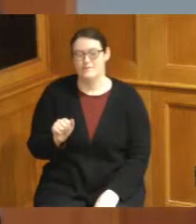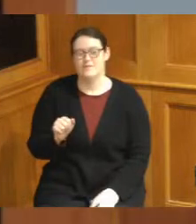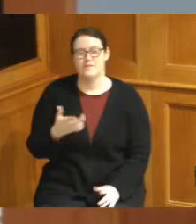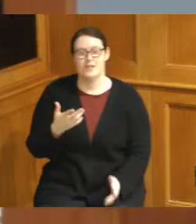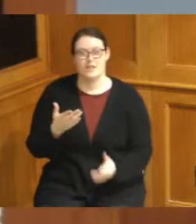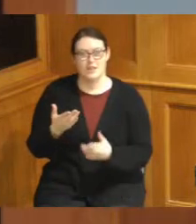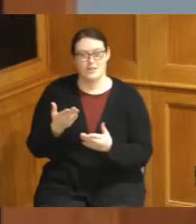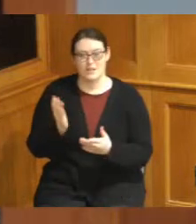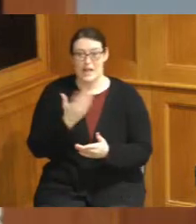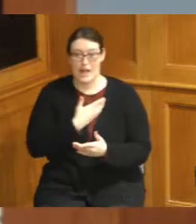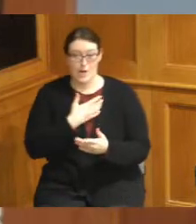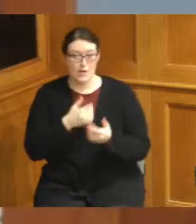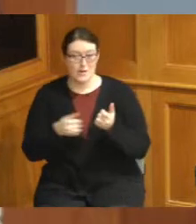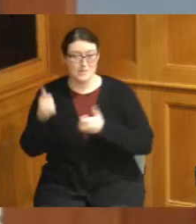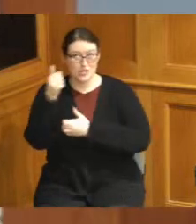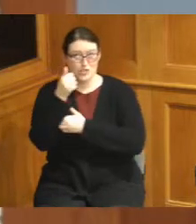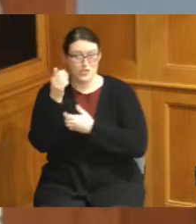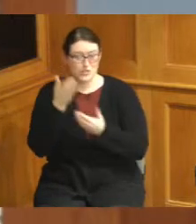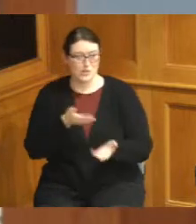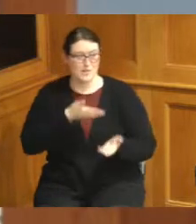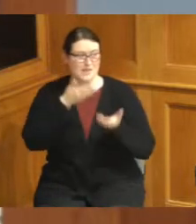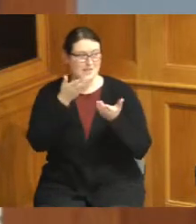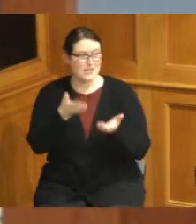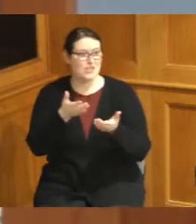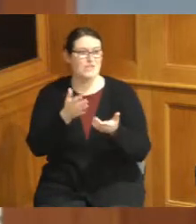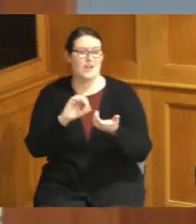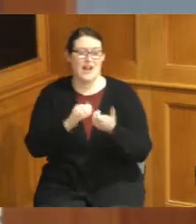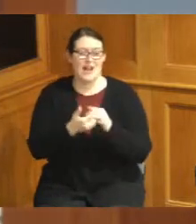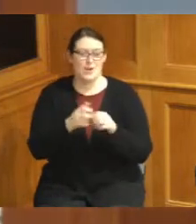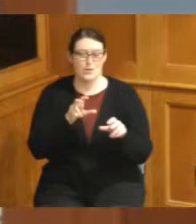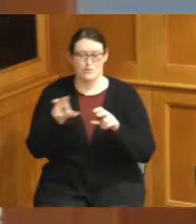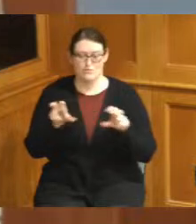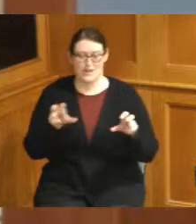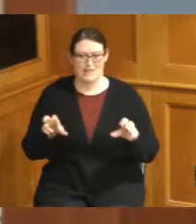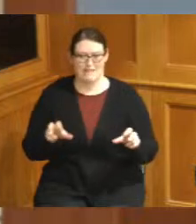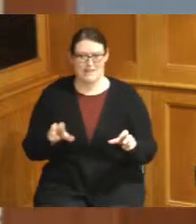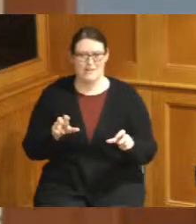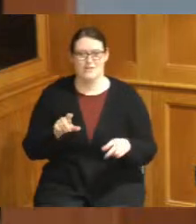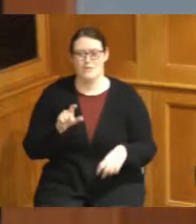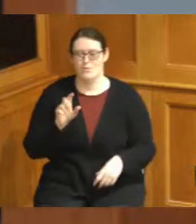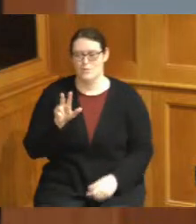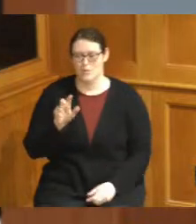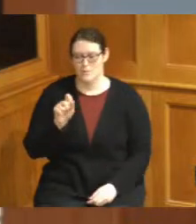the administration's recommendations for the reallocation of $3.1 million.